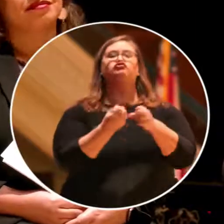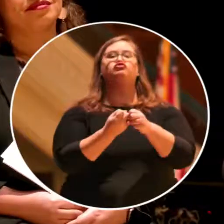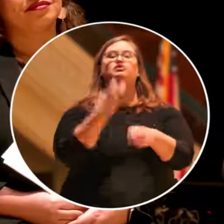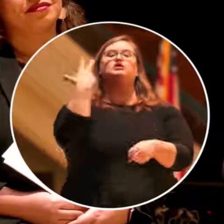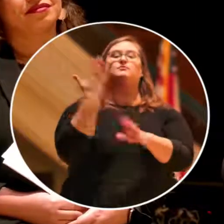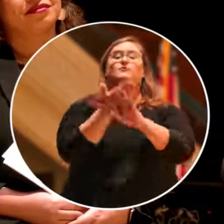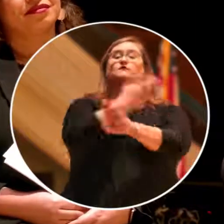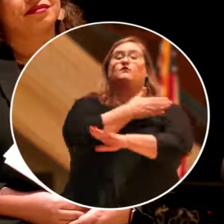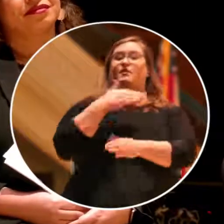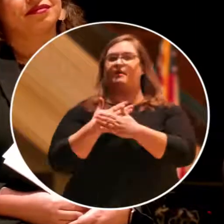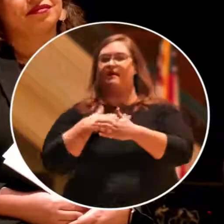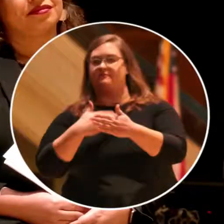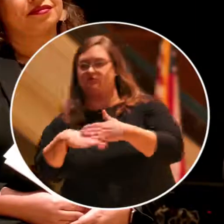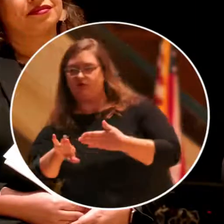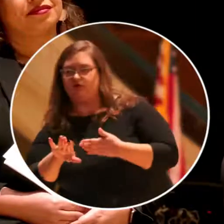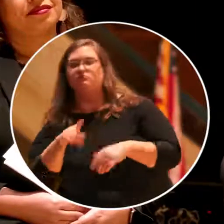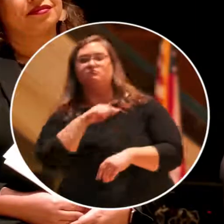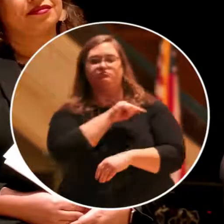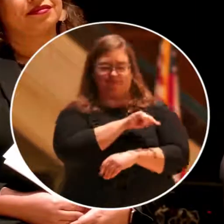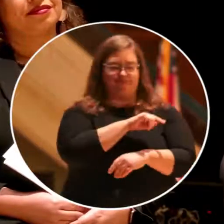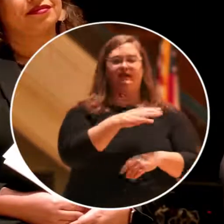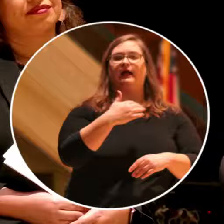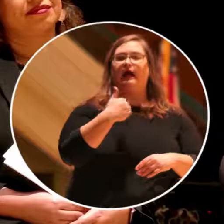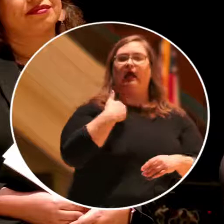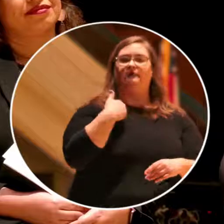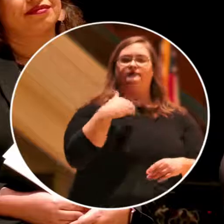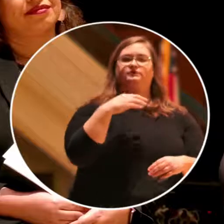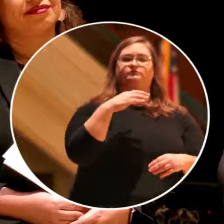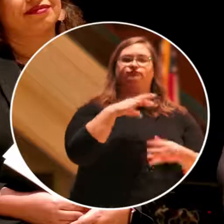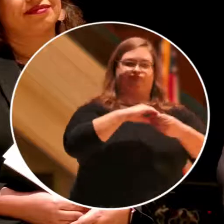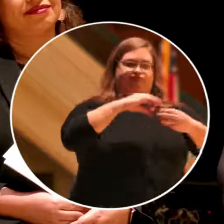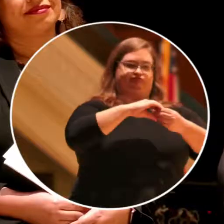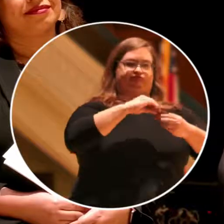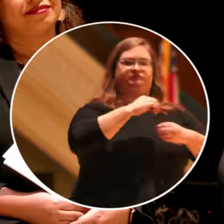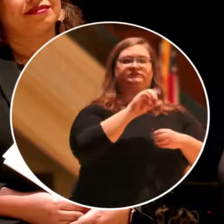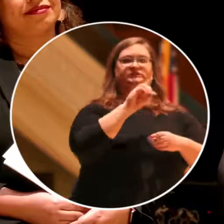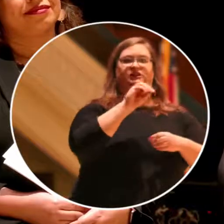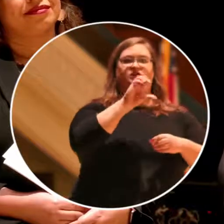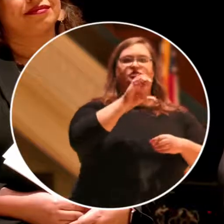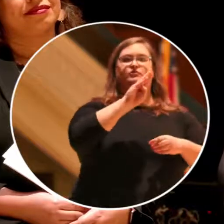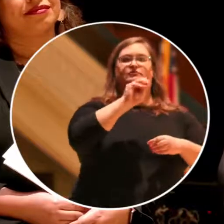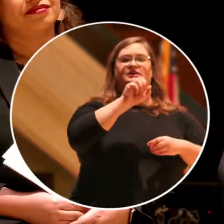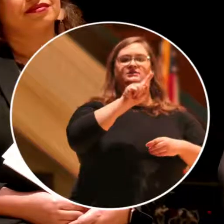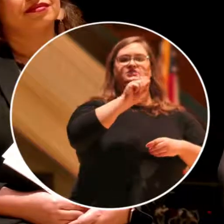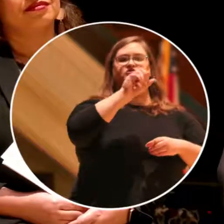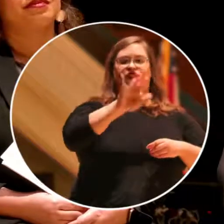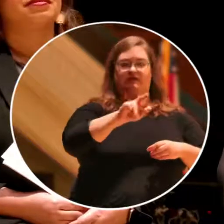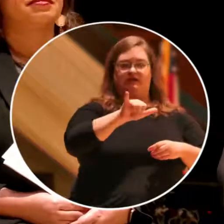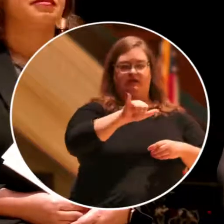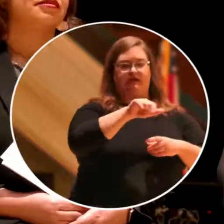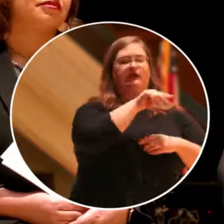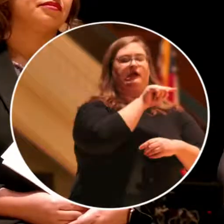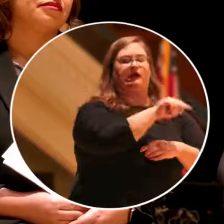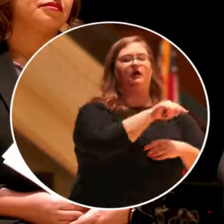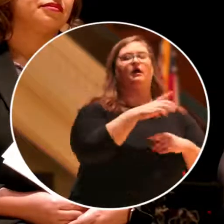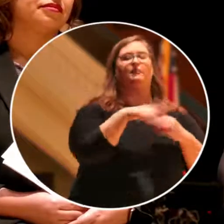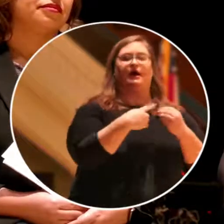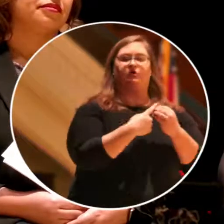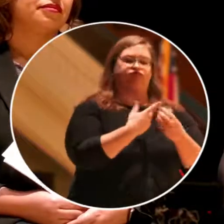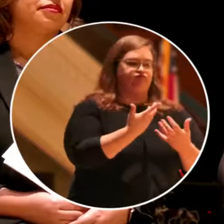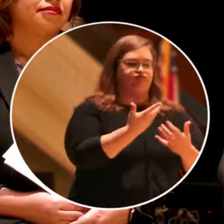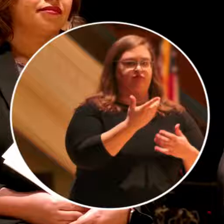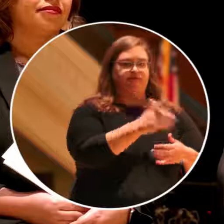film about the cycle of Pitocin, epidurals, and C-sections, and how hospitals push women through childbirth like a conveyor